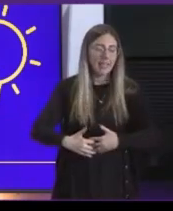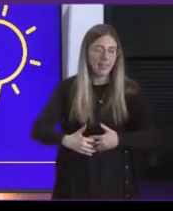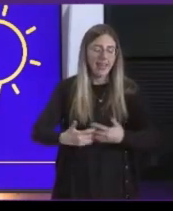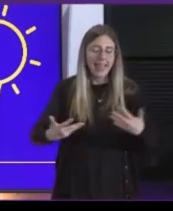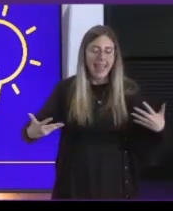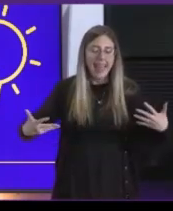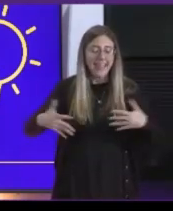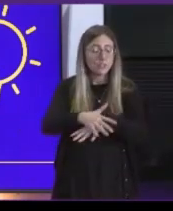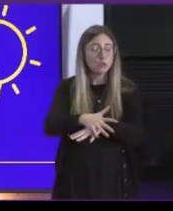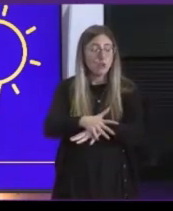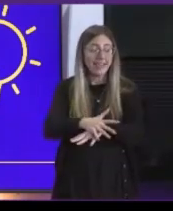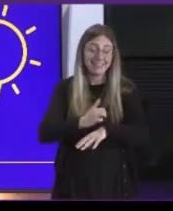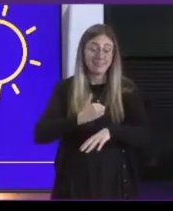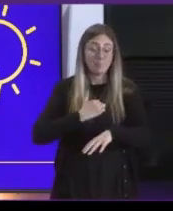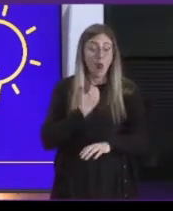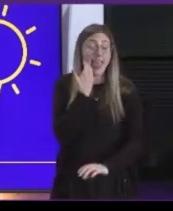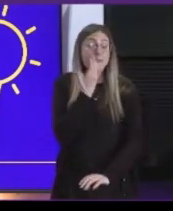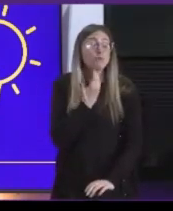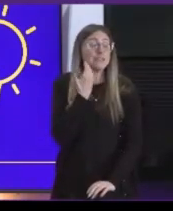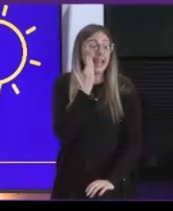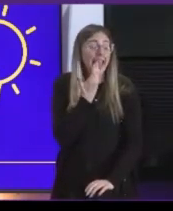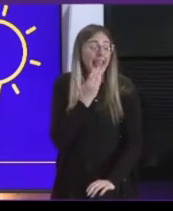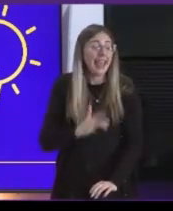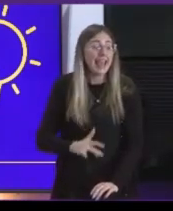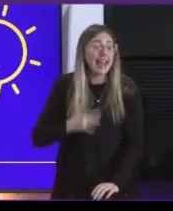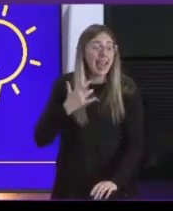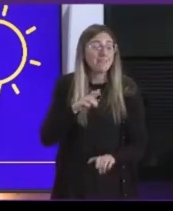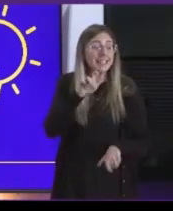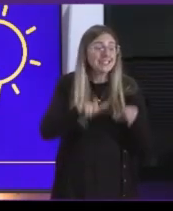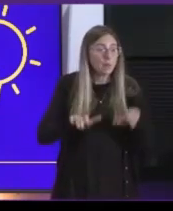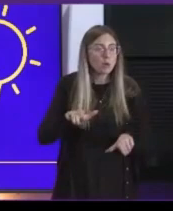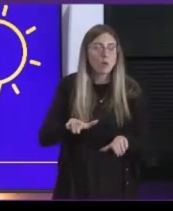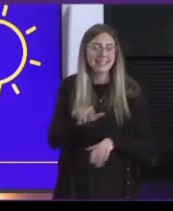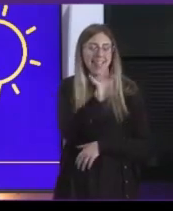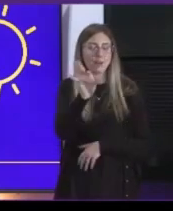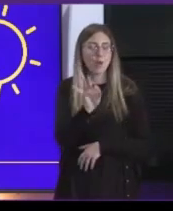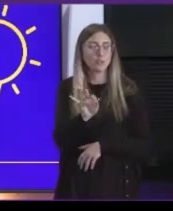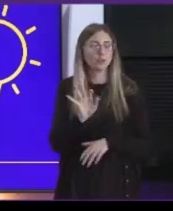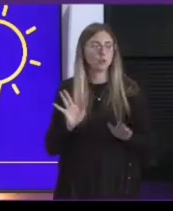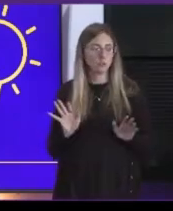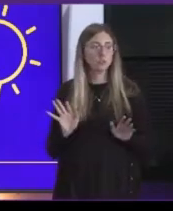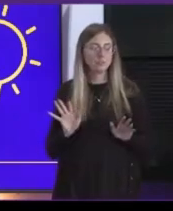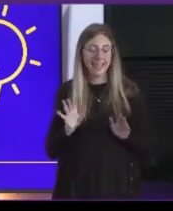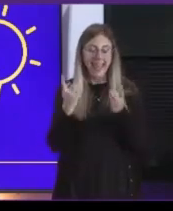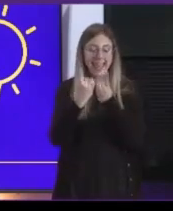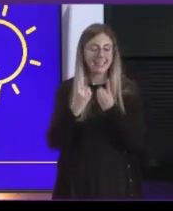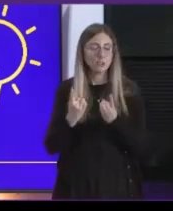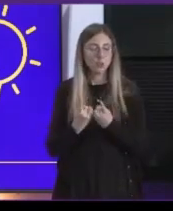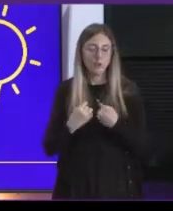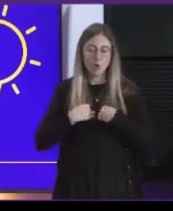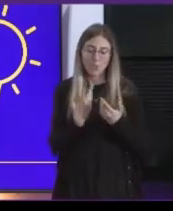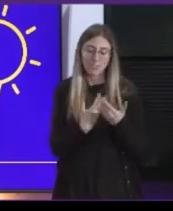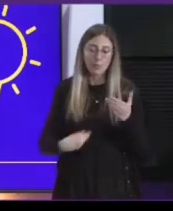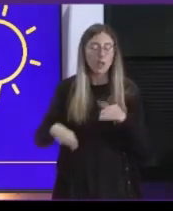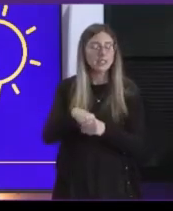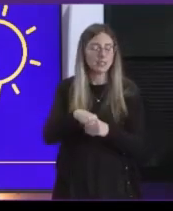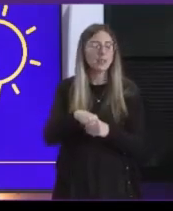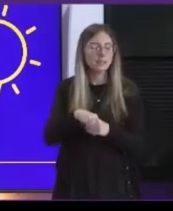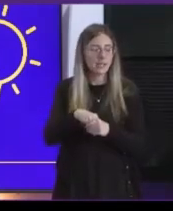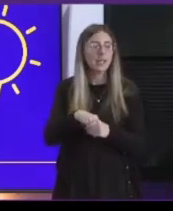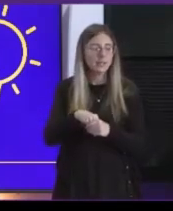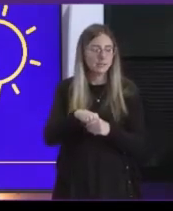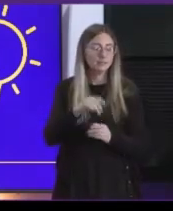integrated part of our daily life. And then it becomes a democratic question, an issue to participate also in the